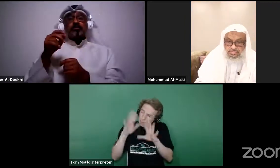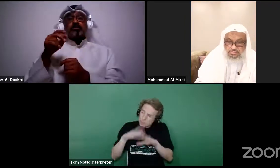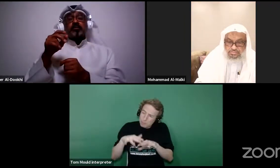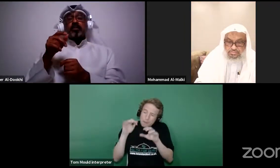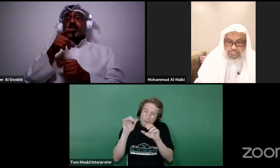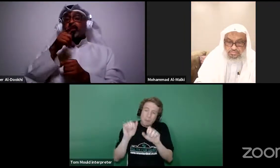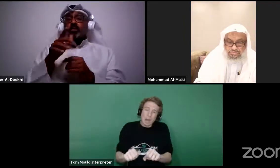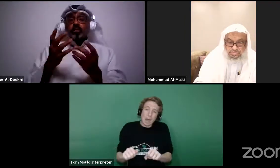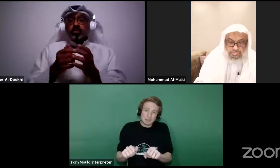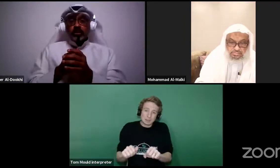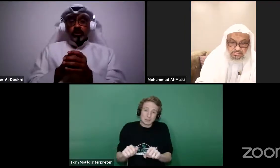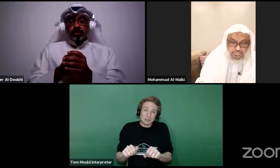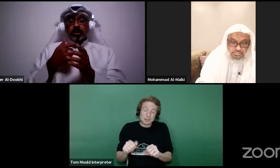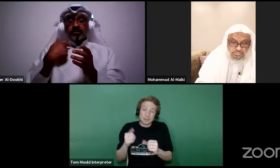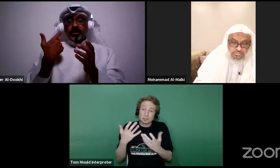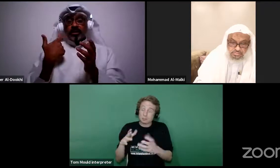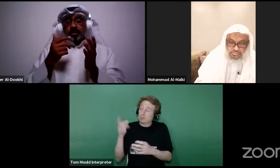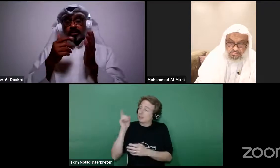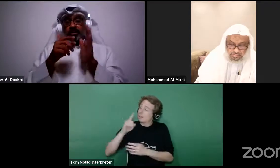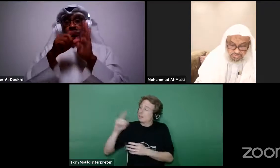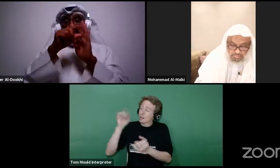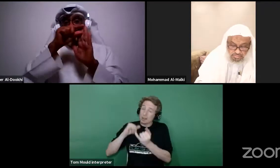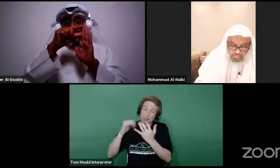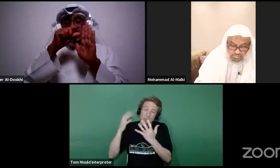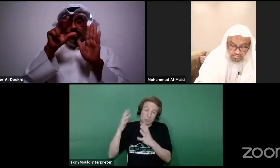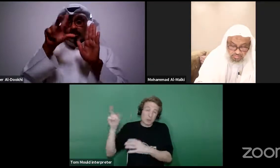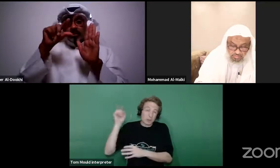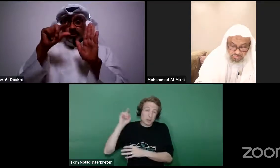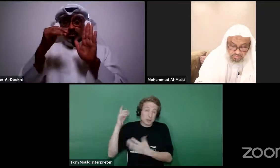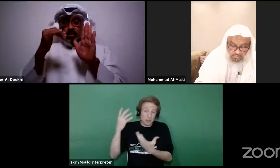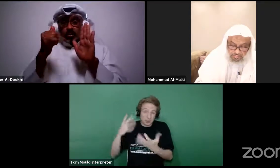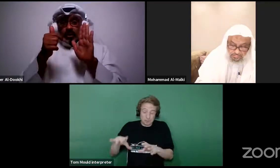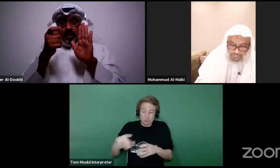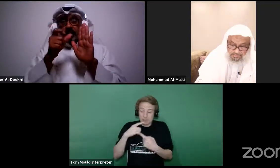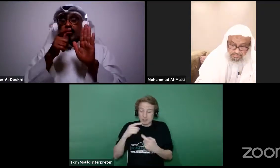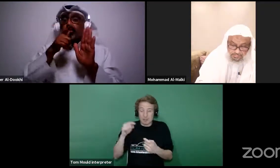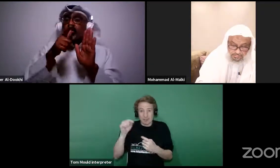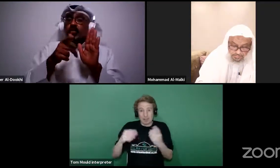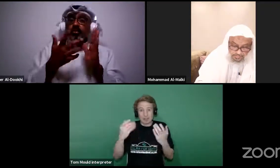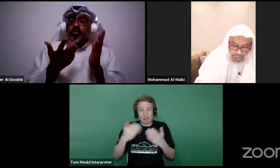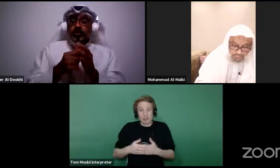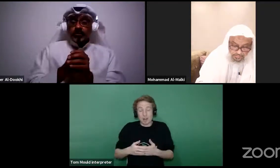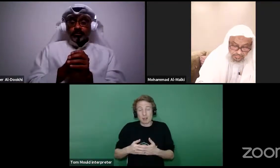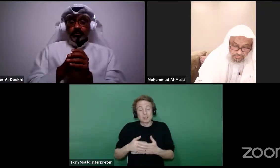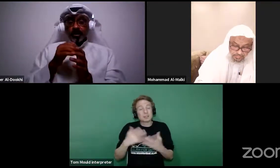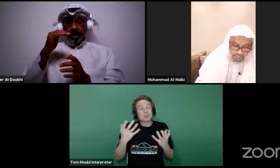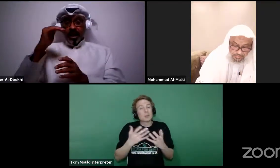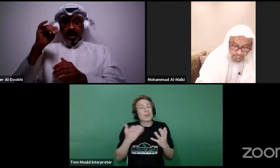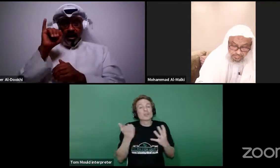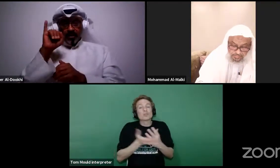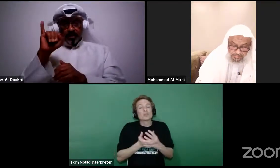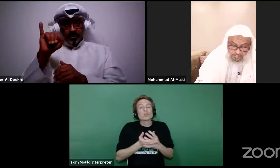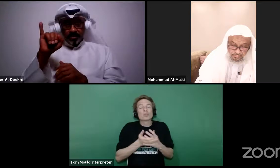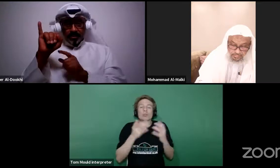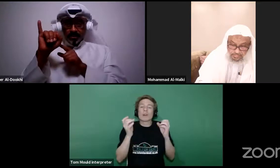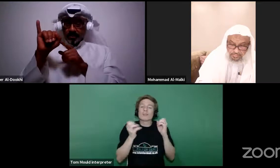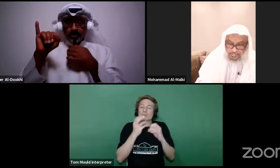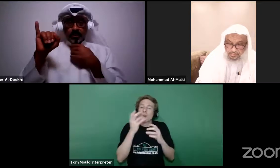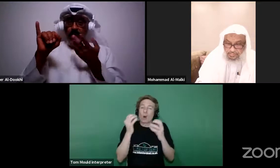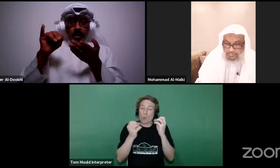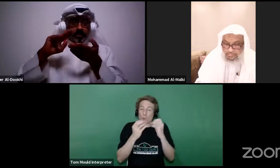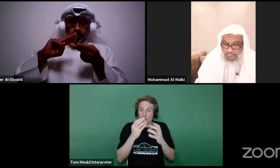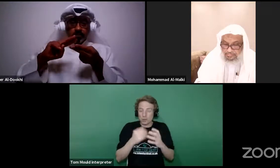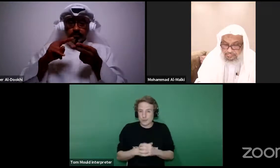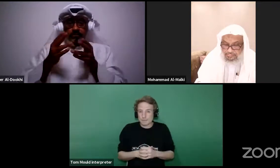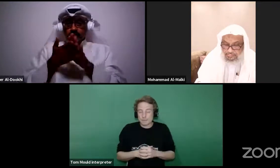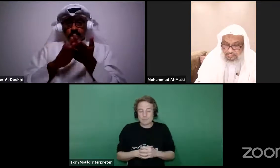mentions in Surah Al-Dukhan, the chapter of the smoke, he mentions Hamim, so these letters cannot be translated, none know